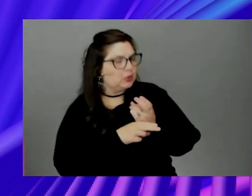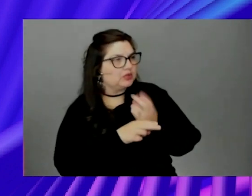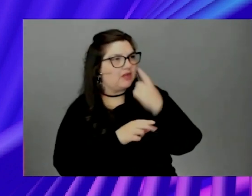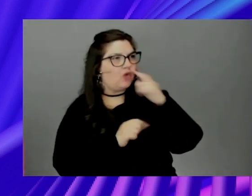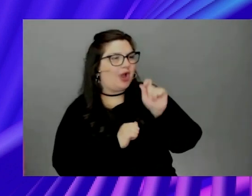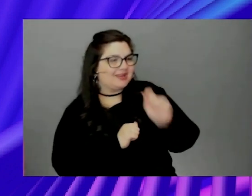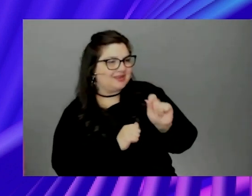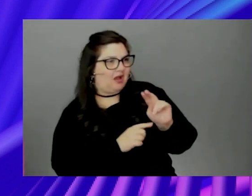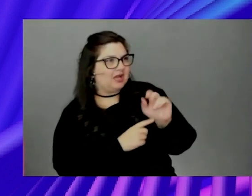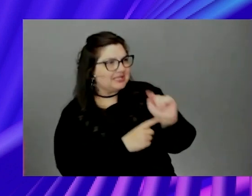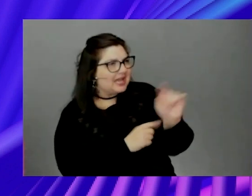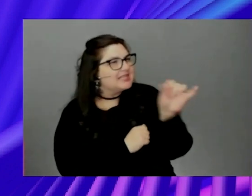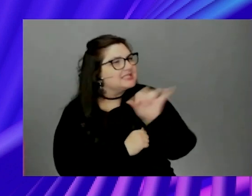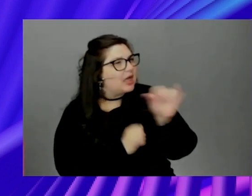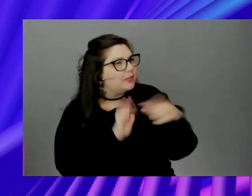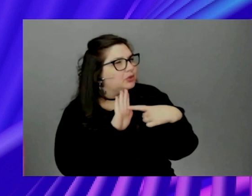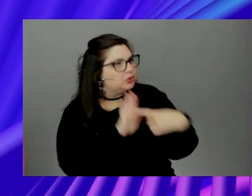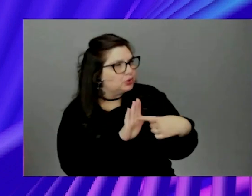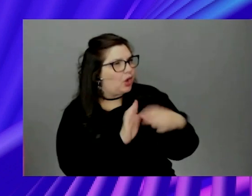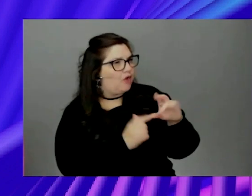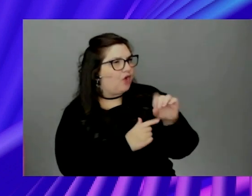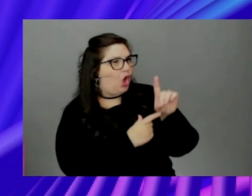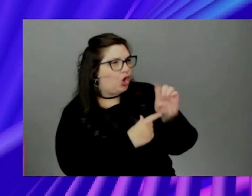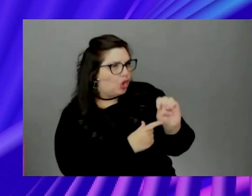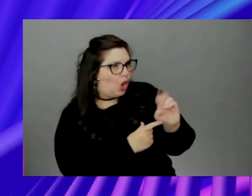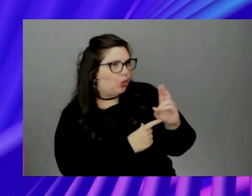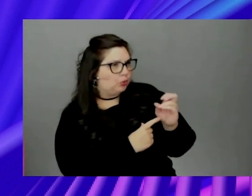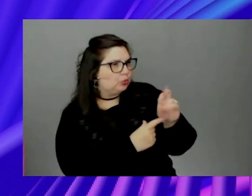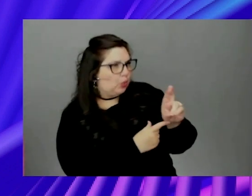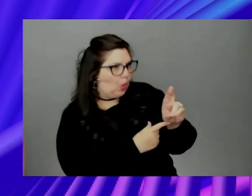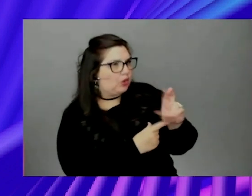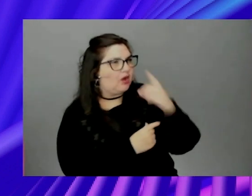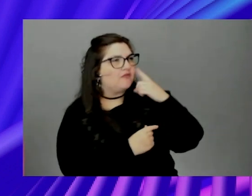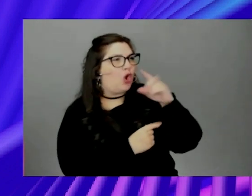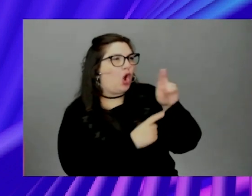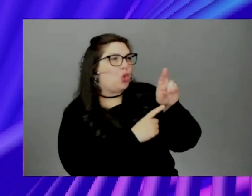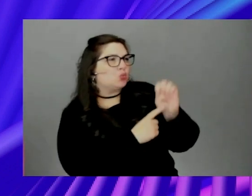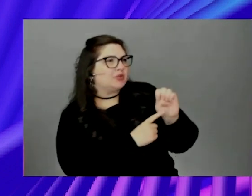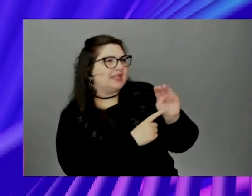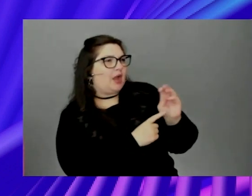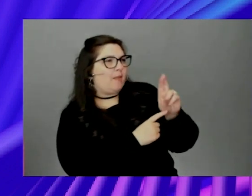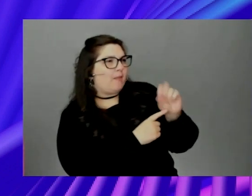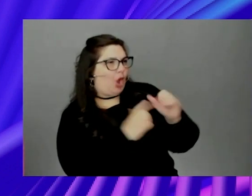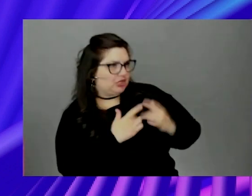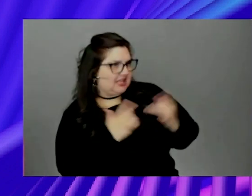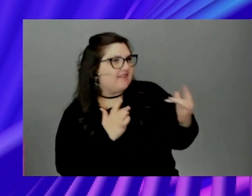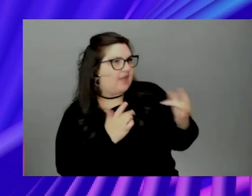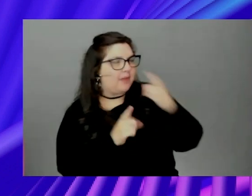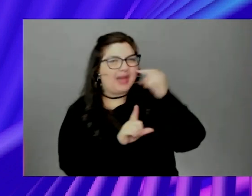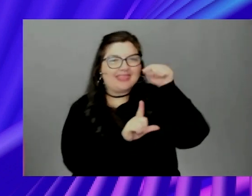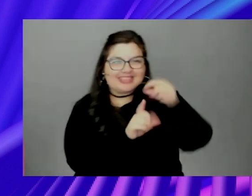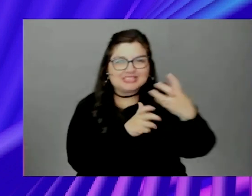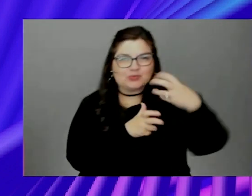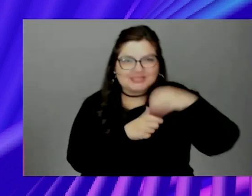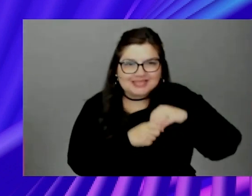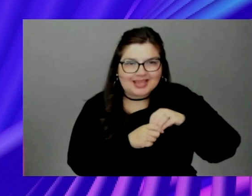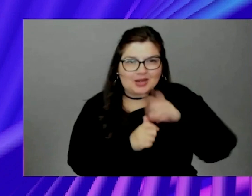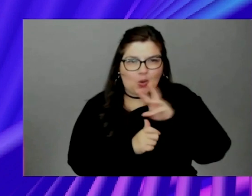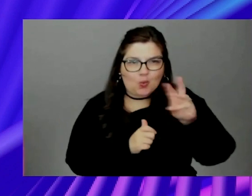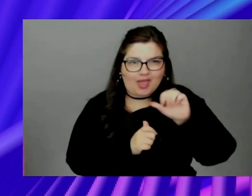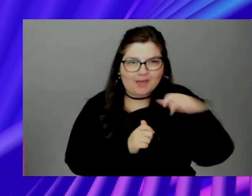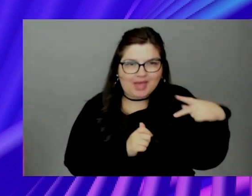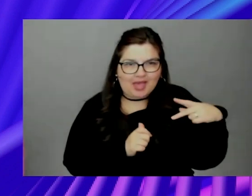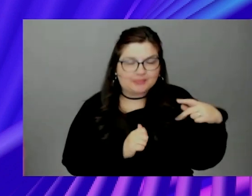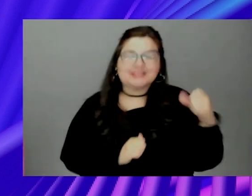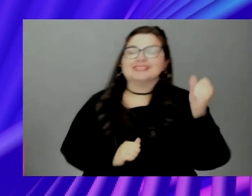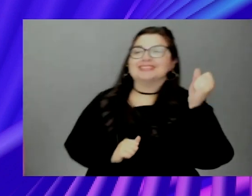showed in Code Corner from ReadMars, right? Those 2 sessions that we did there. But this is just doing it inside a web app running locally right now. So